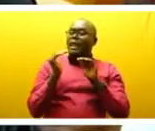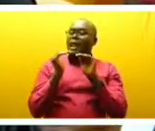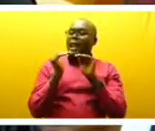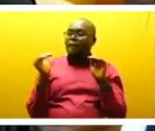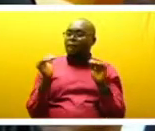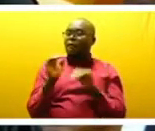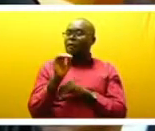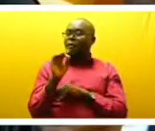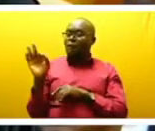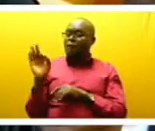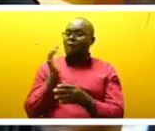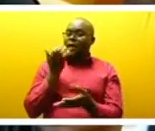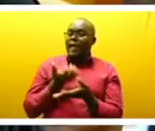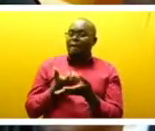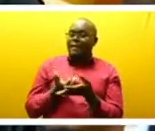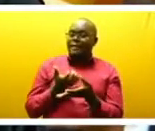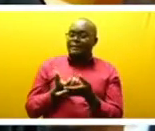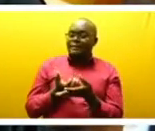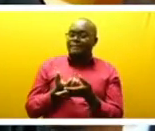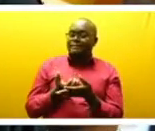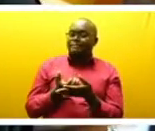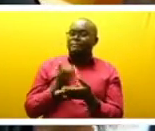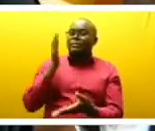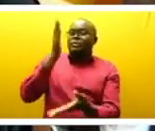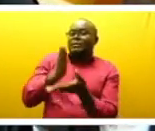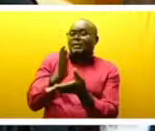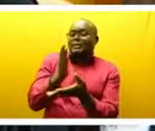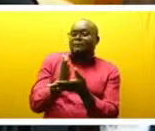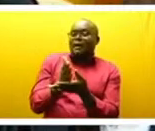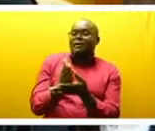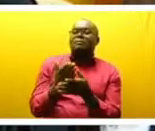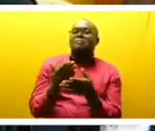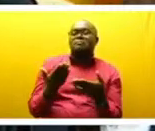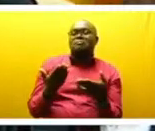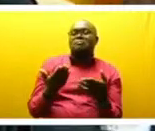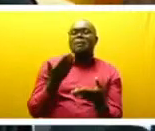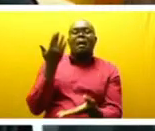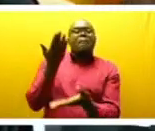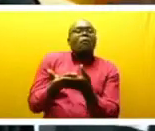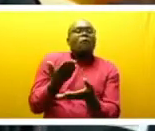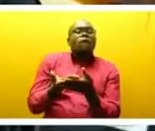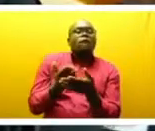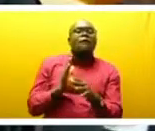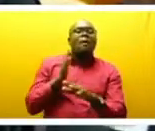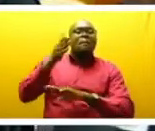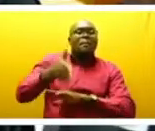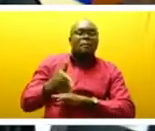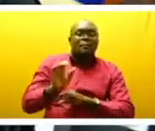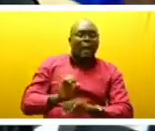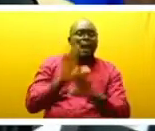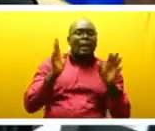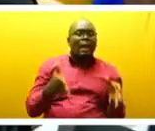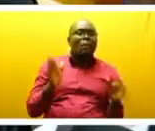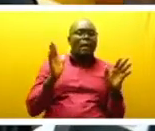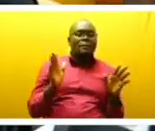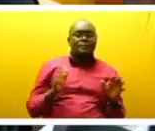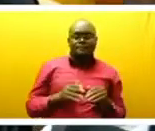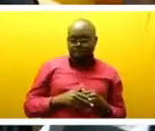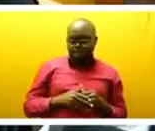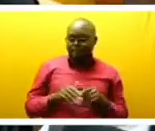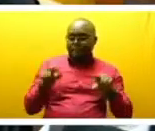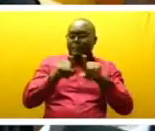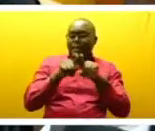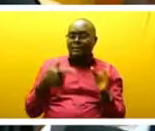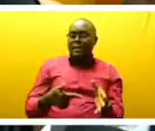of evidence to justify proof beyond reasonable doubt as